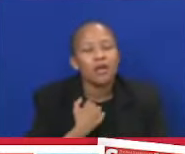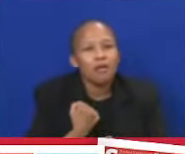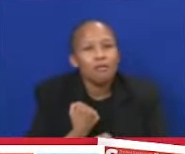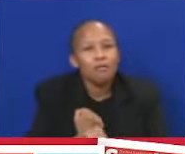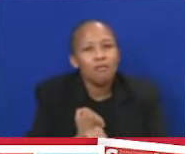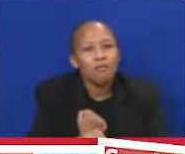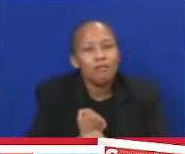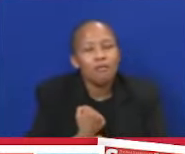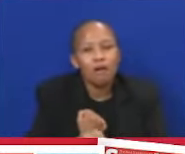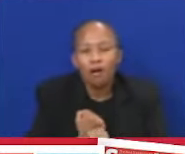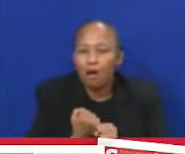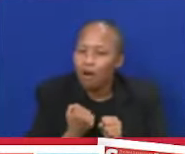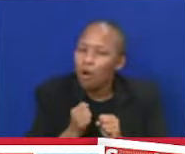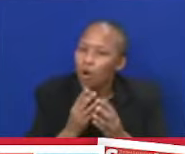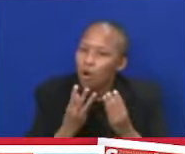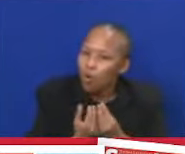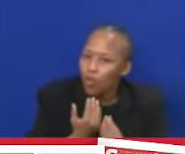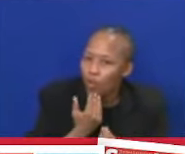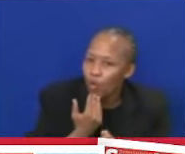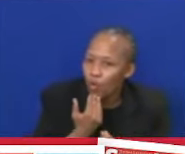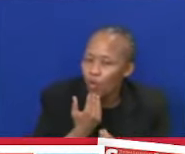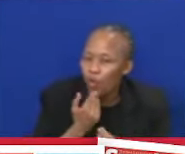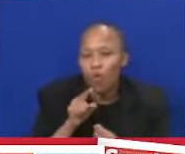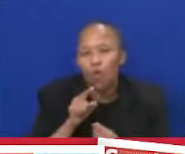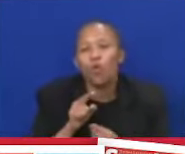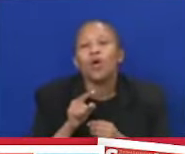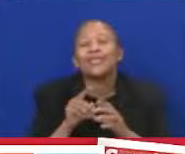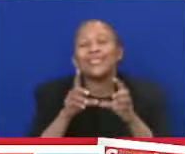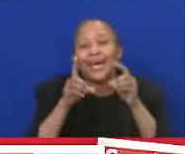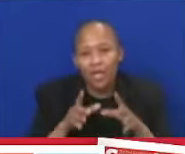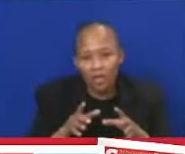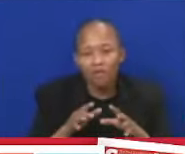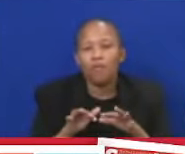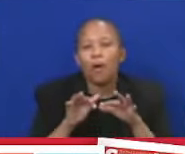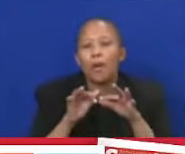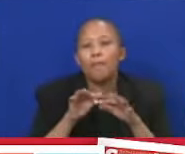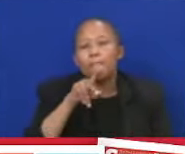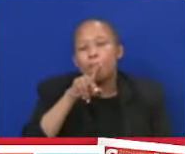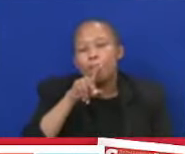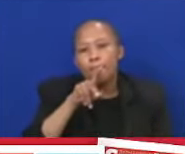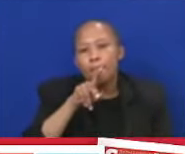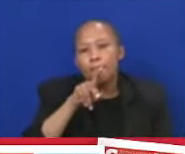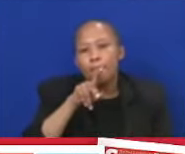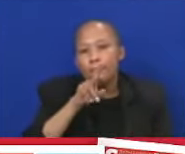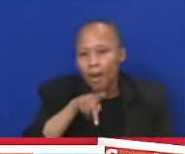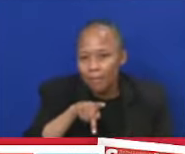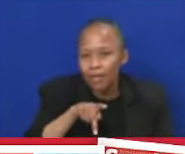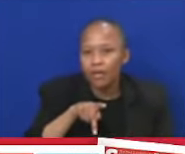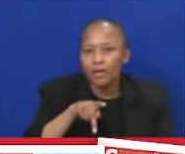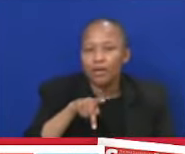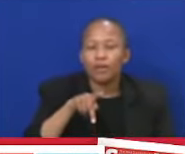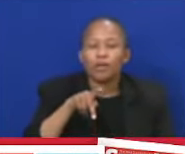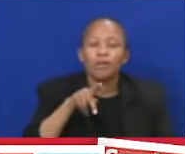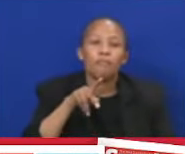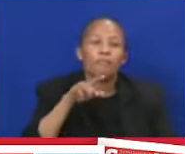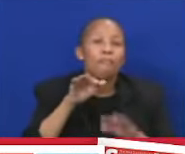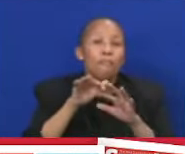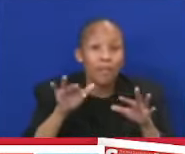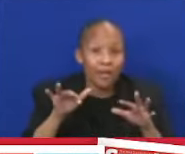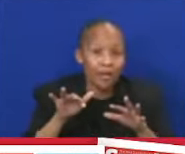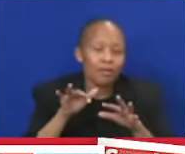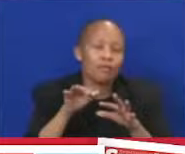Public Prosecutions in KZN and also the Department of Correctional